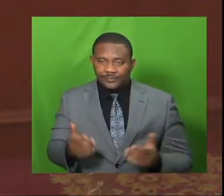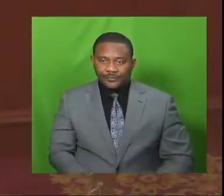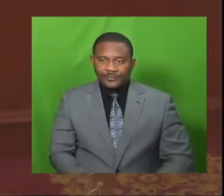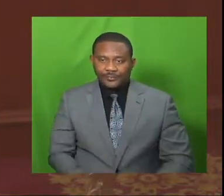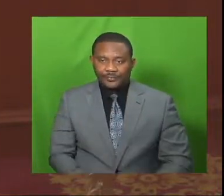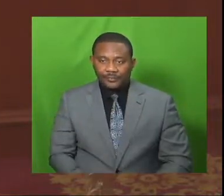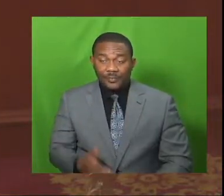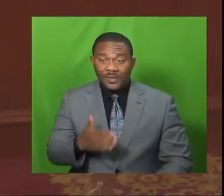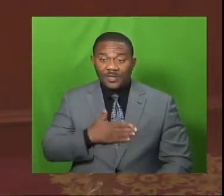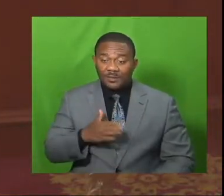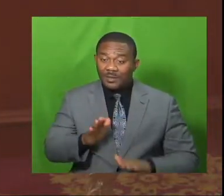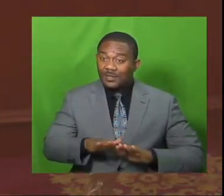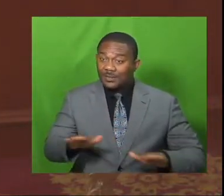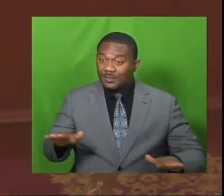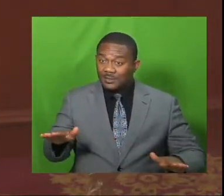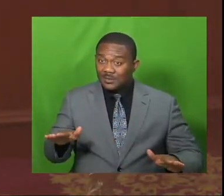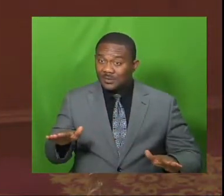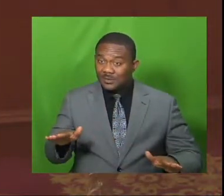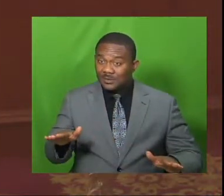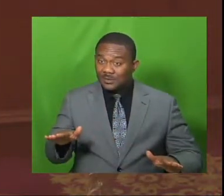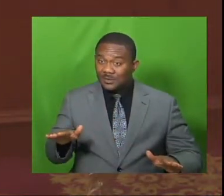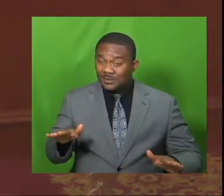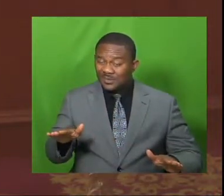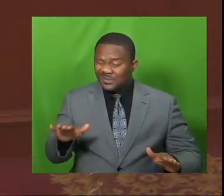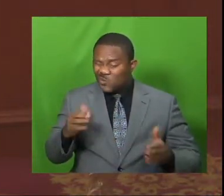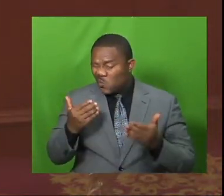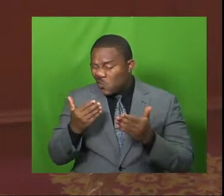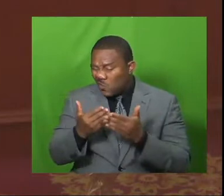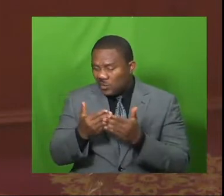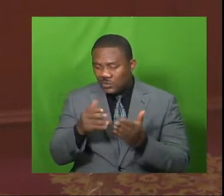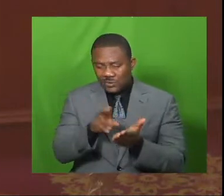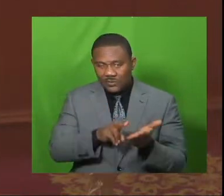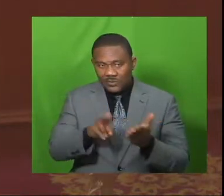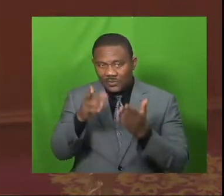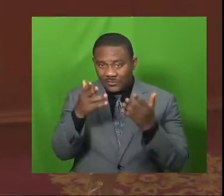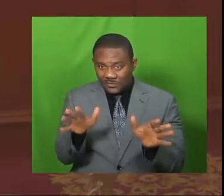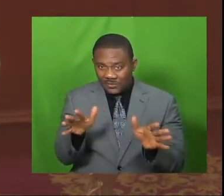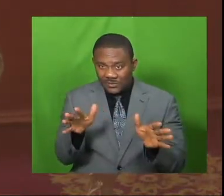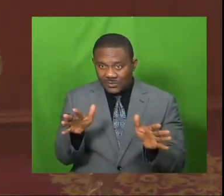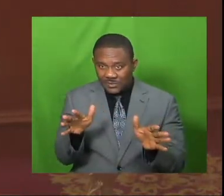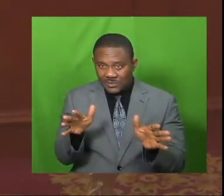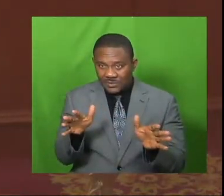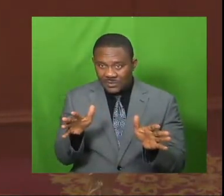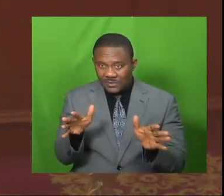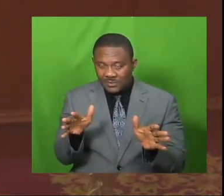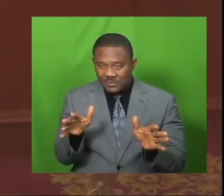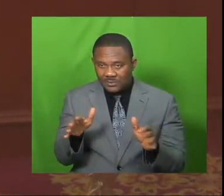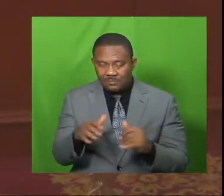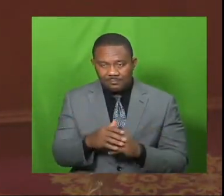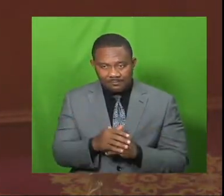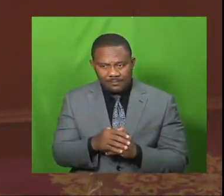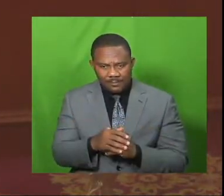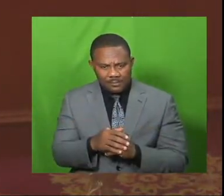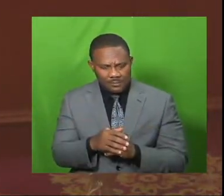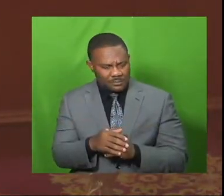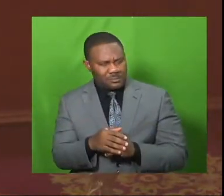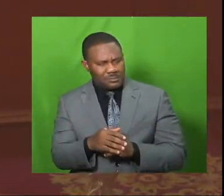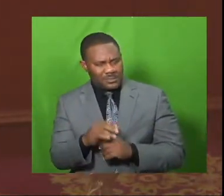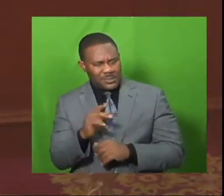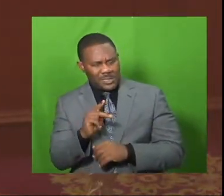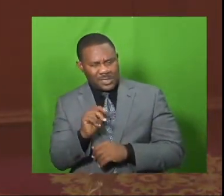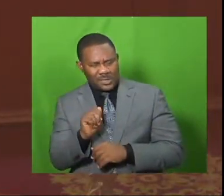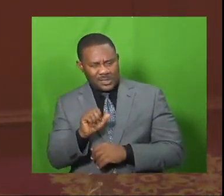My children, who are almost about finishing university, came to meet Casapreco. How can you go and